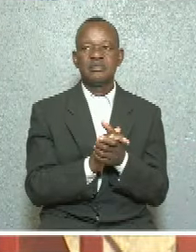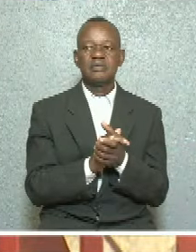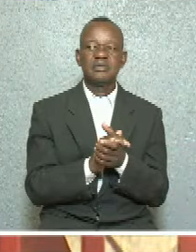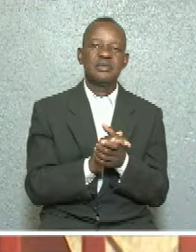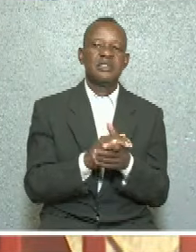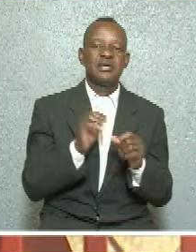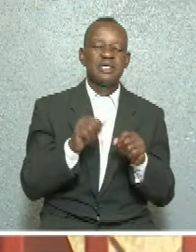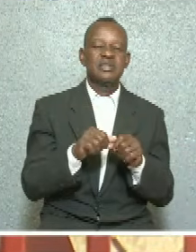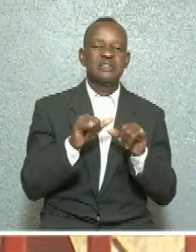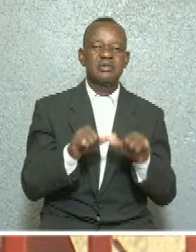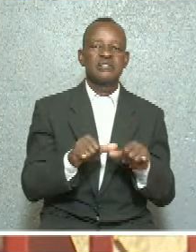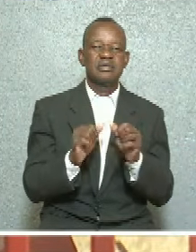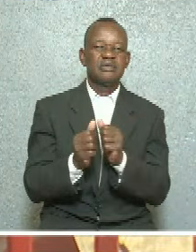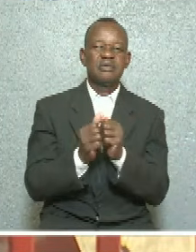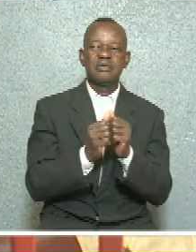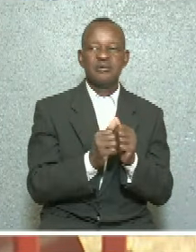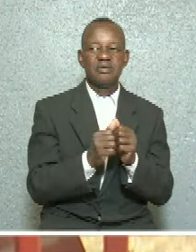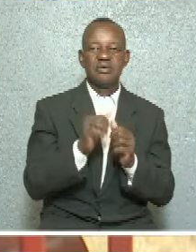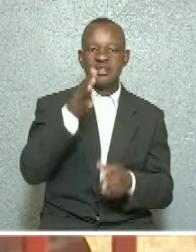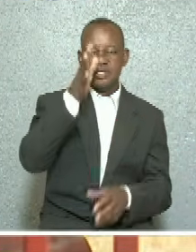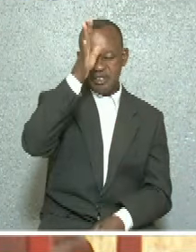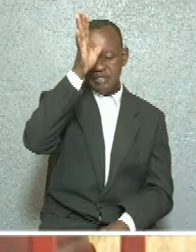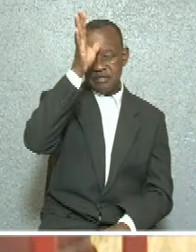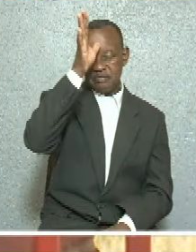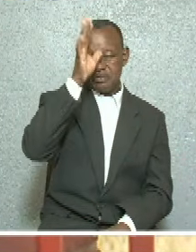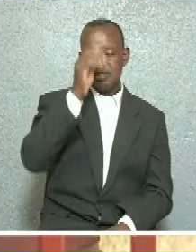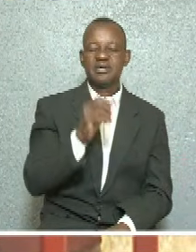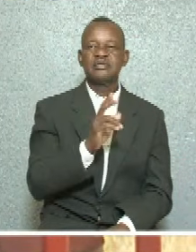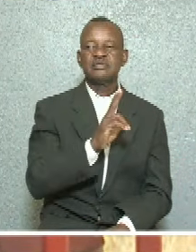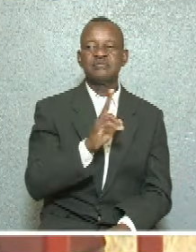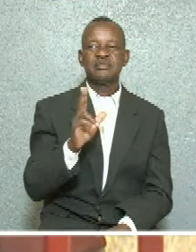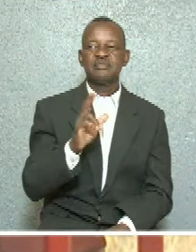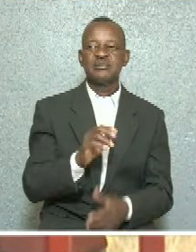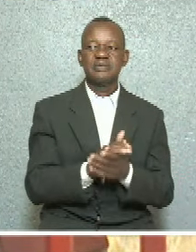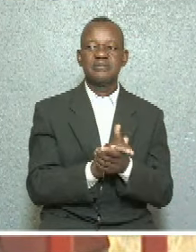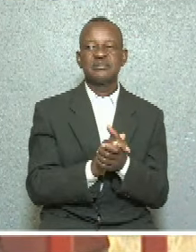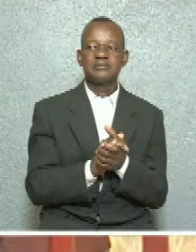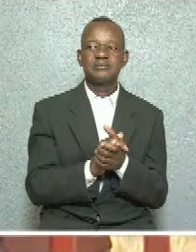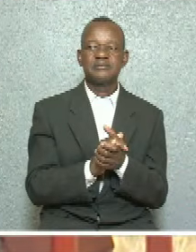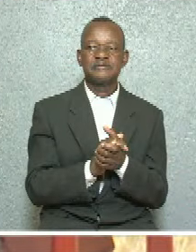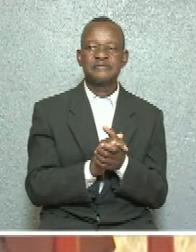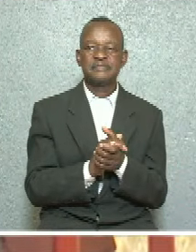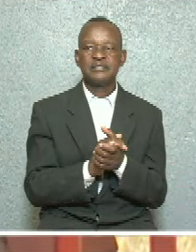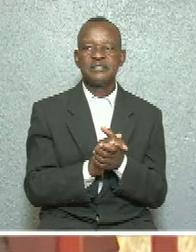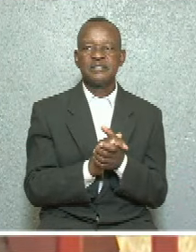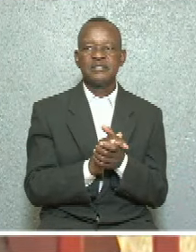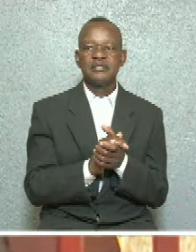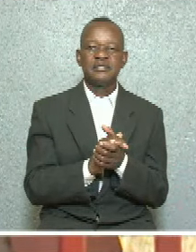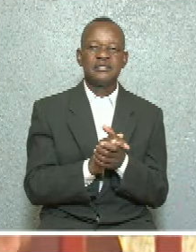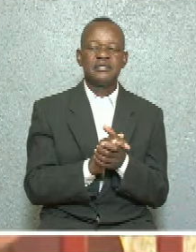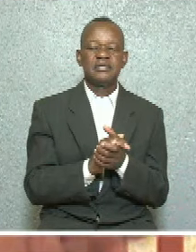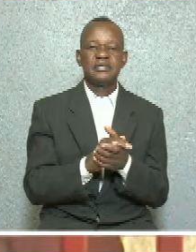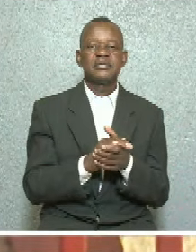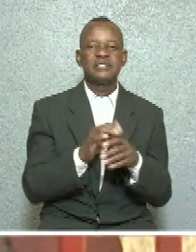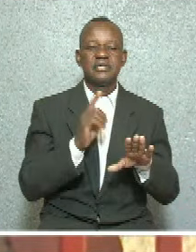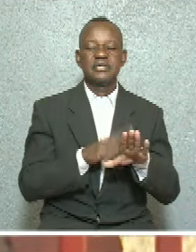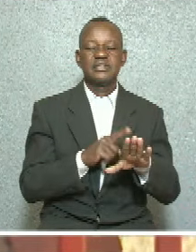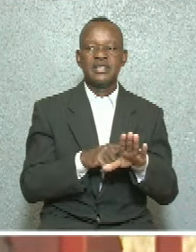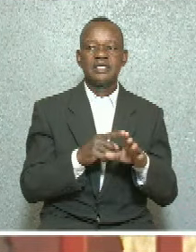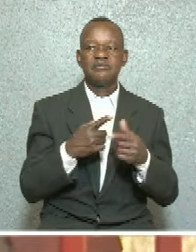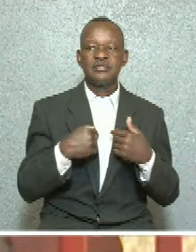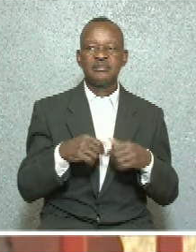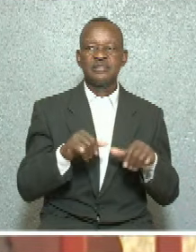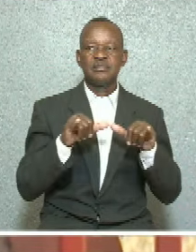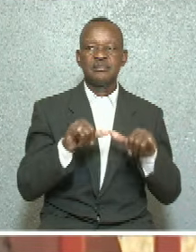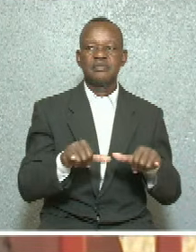Jonker. So this is actually the place that us also used to come. But when we were there in the streets, when we saw that there was a program